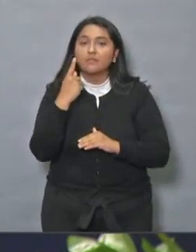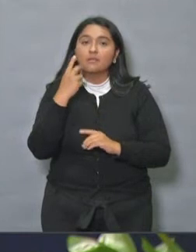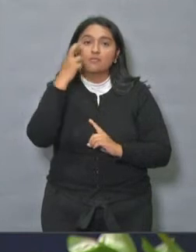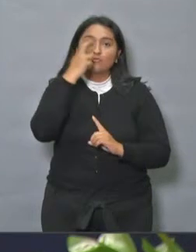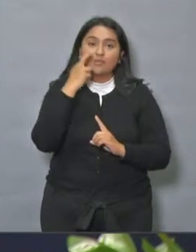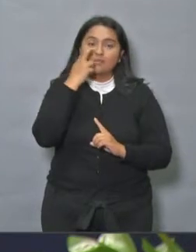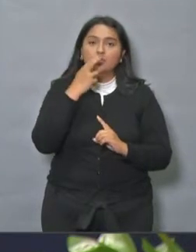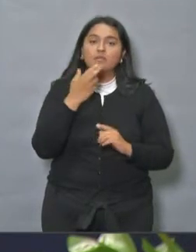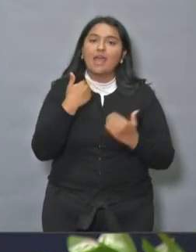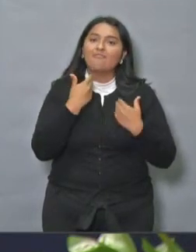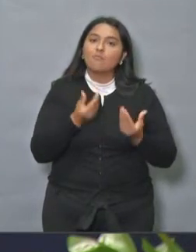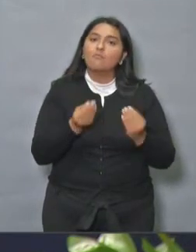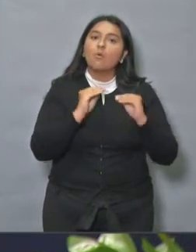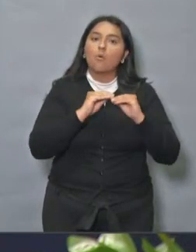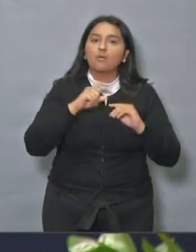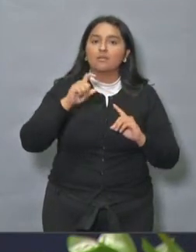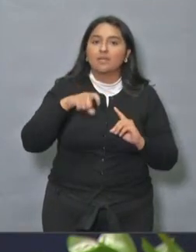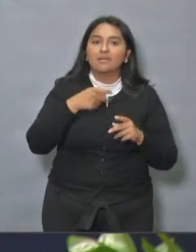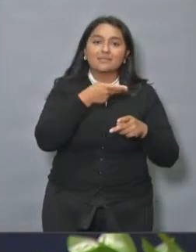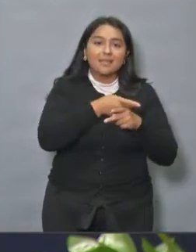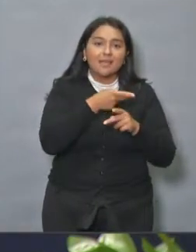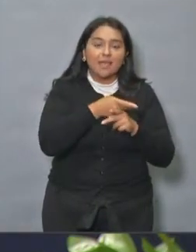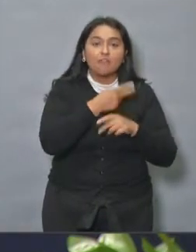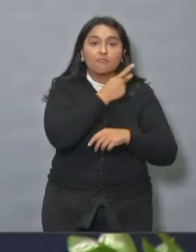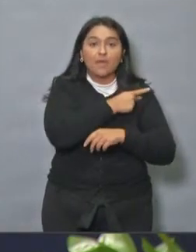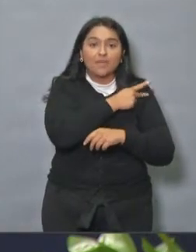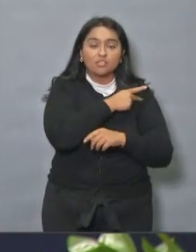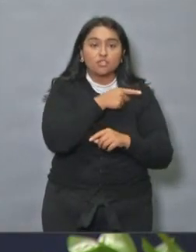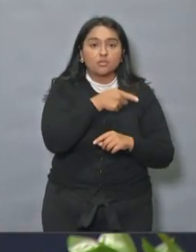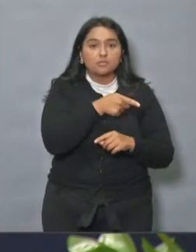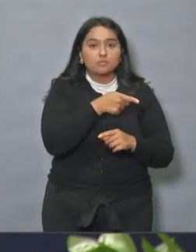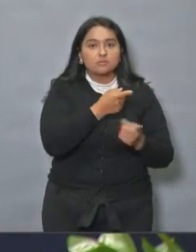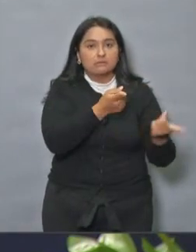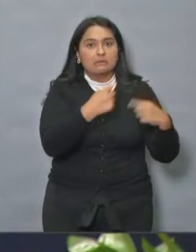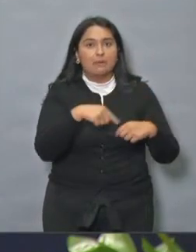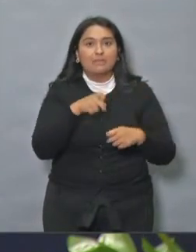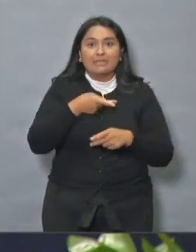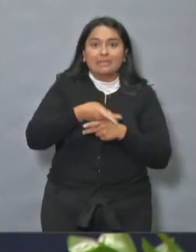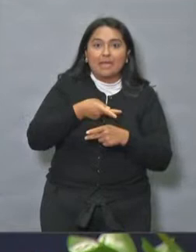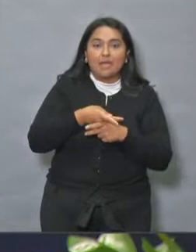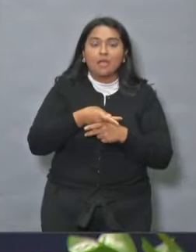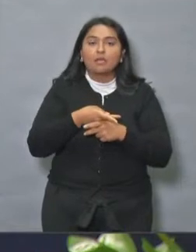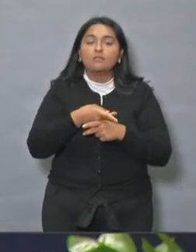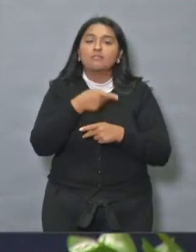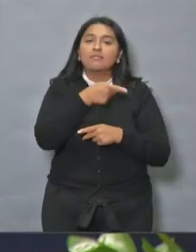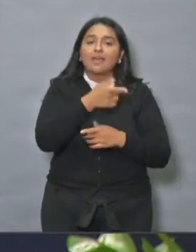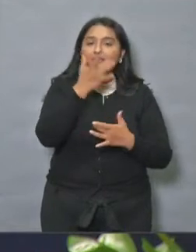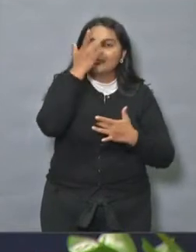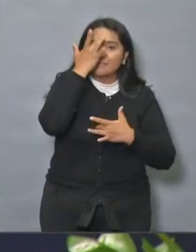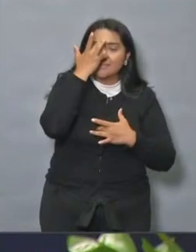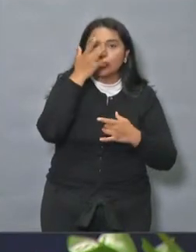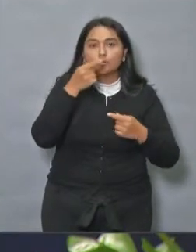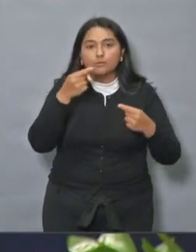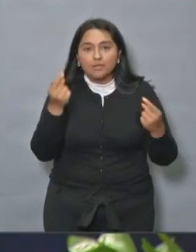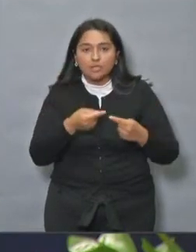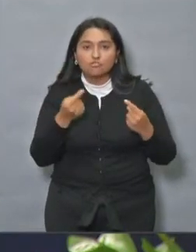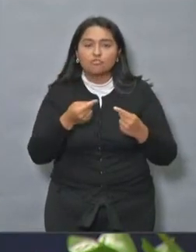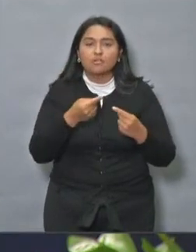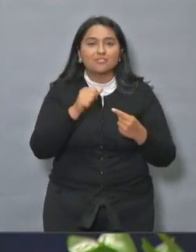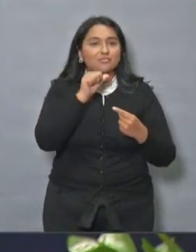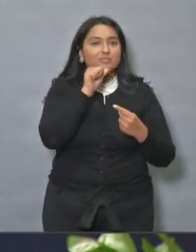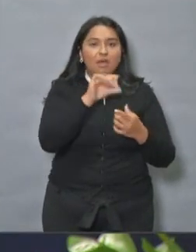our increased need to take care of patients who are showing up for care who have conditions and illnesses and injuries other